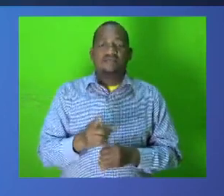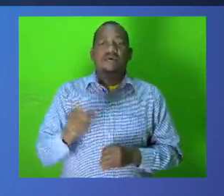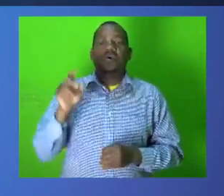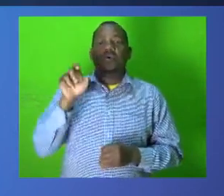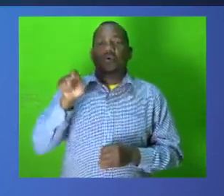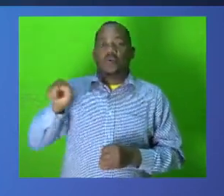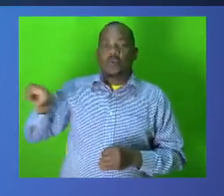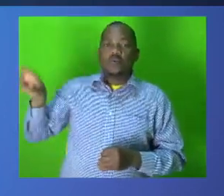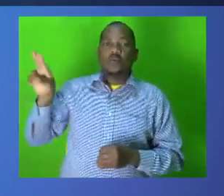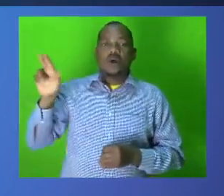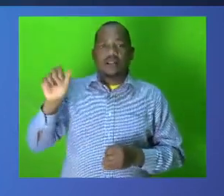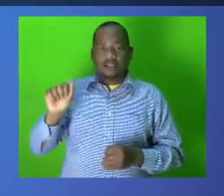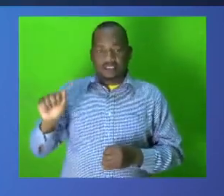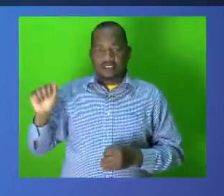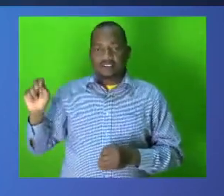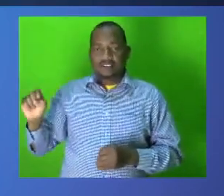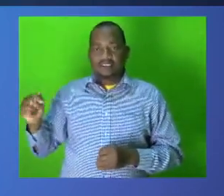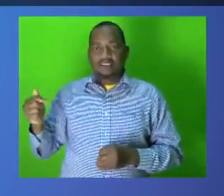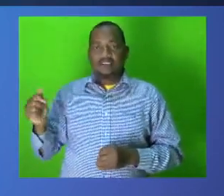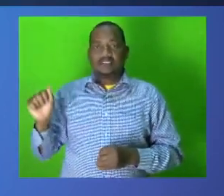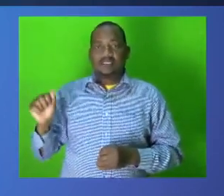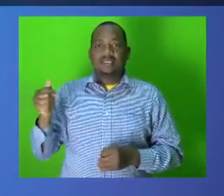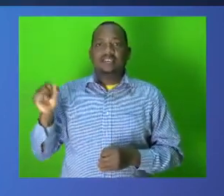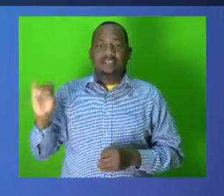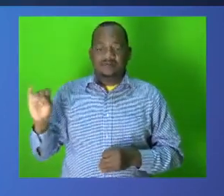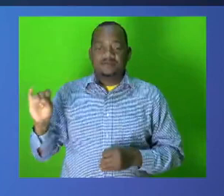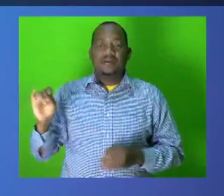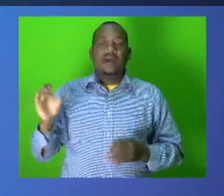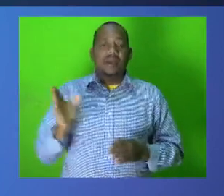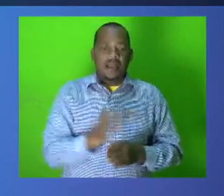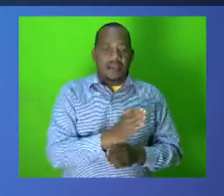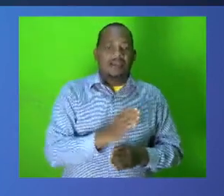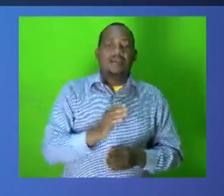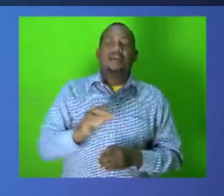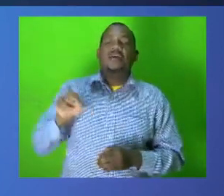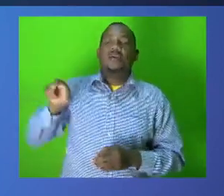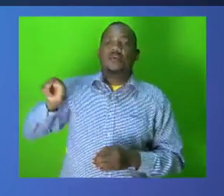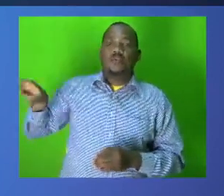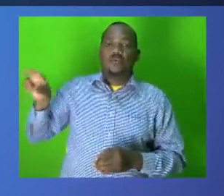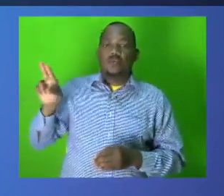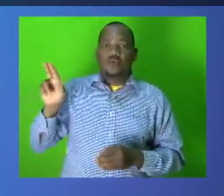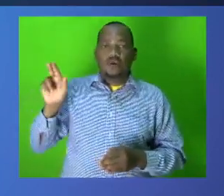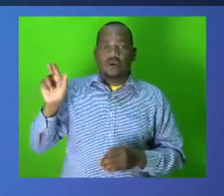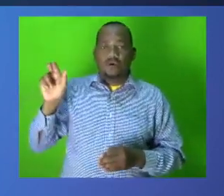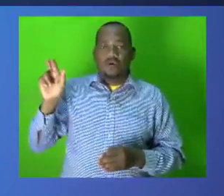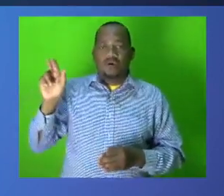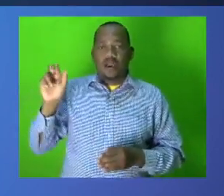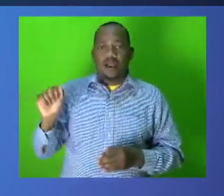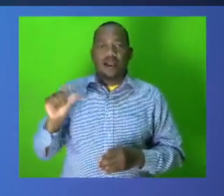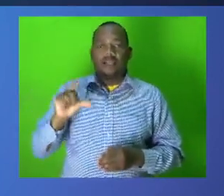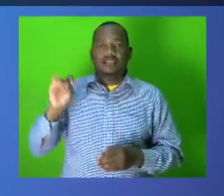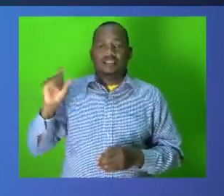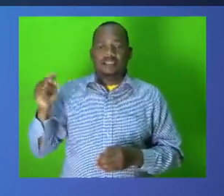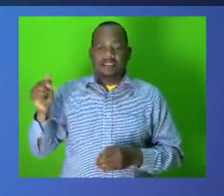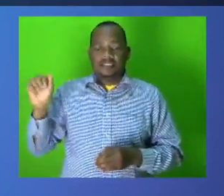quantitative research, we have qualitative research, we have empirical